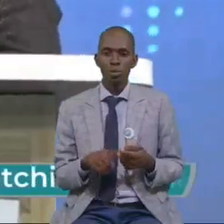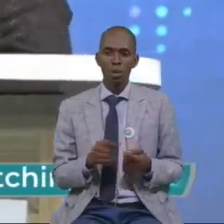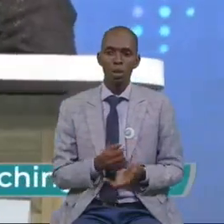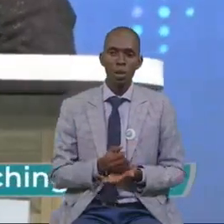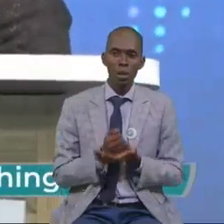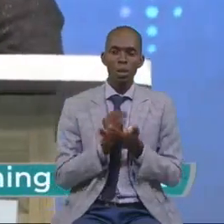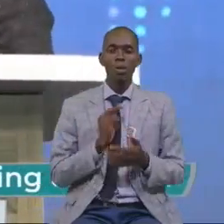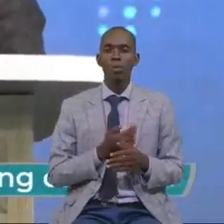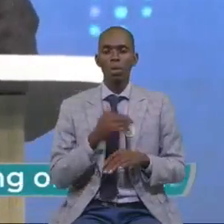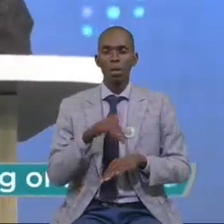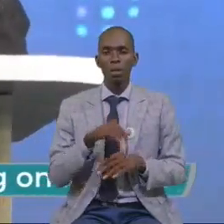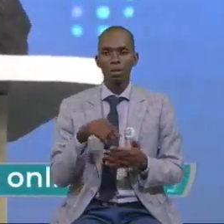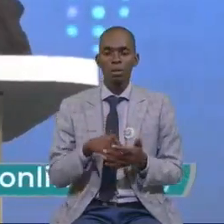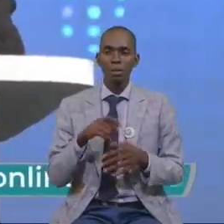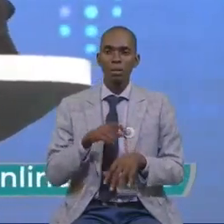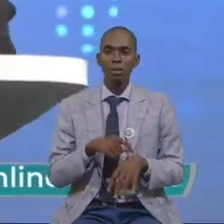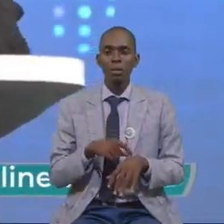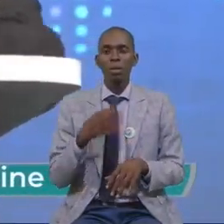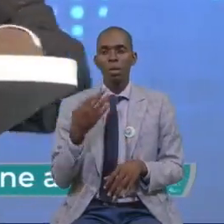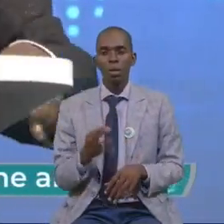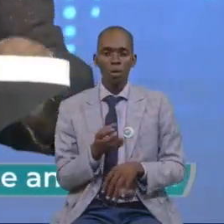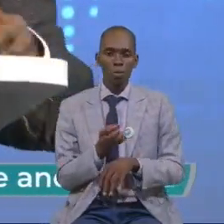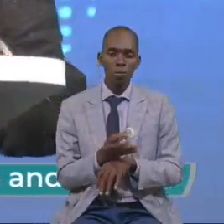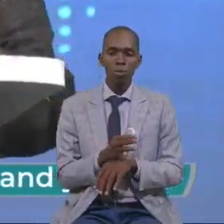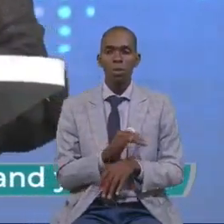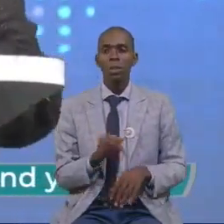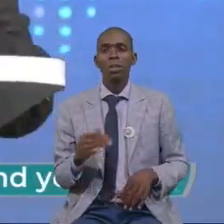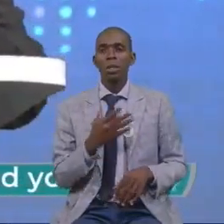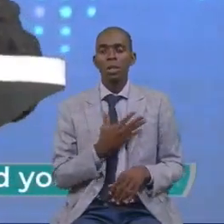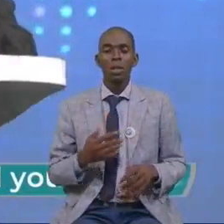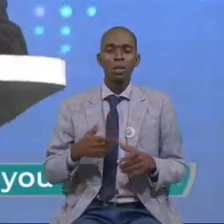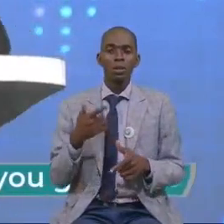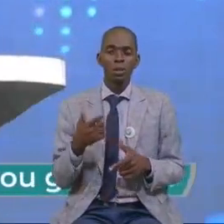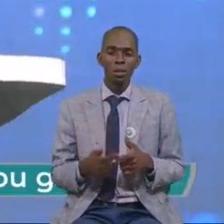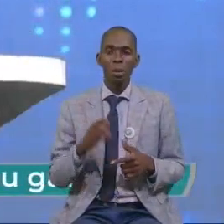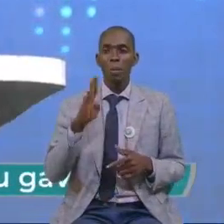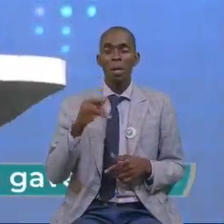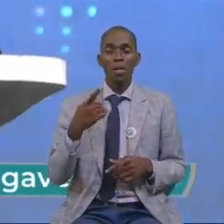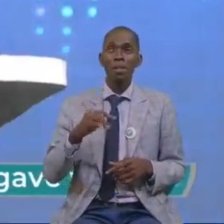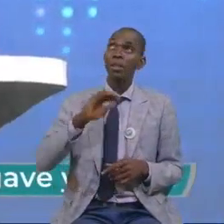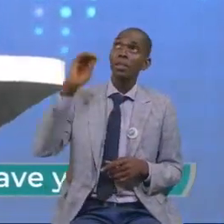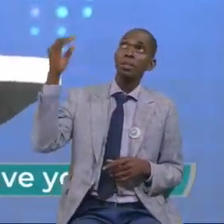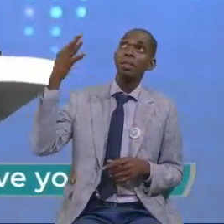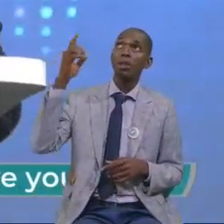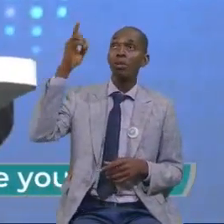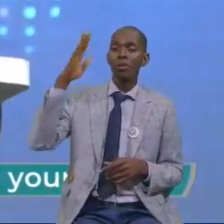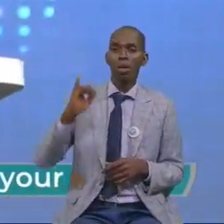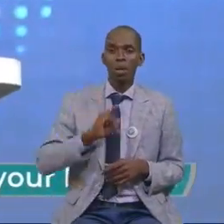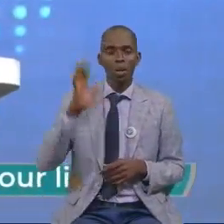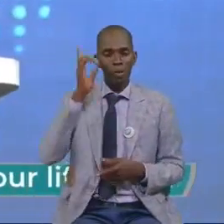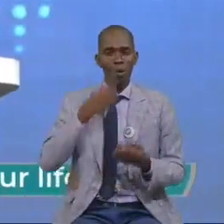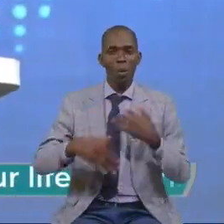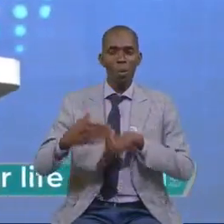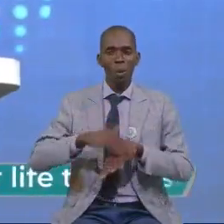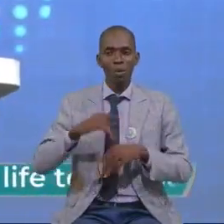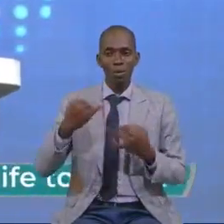this time of counseling. And then by the grace of God, I'll come back. Tonight is a